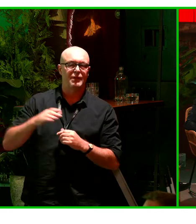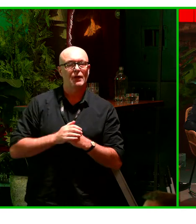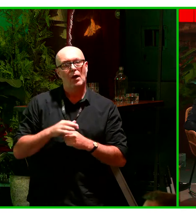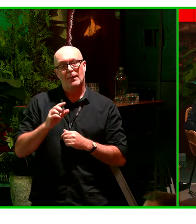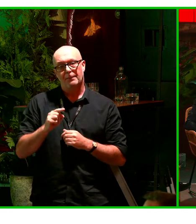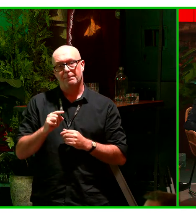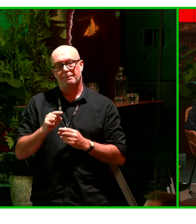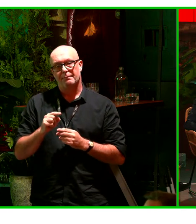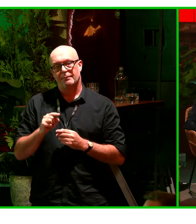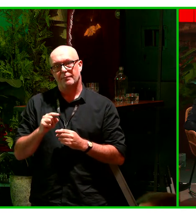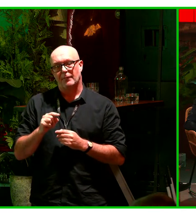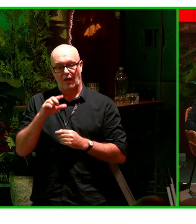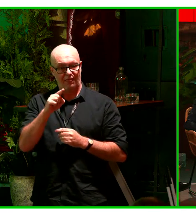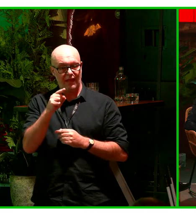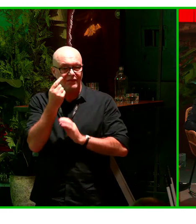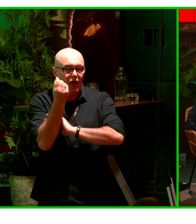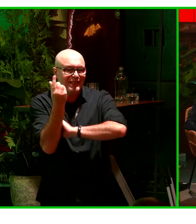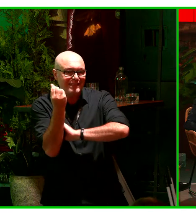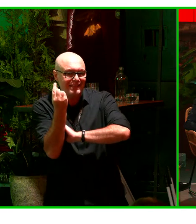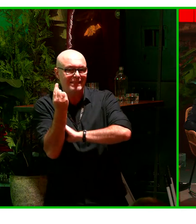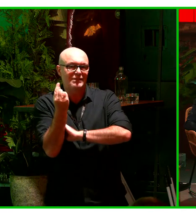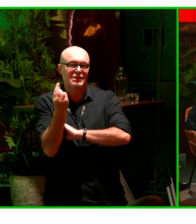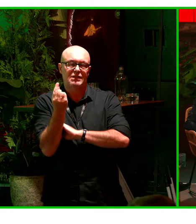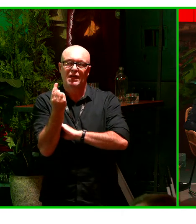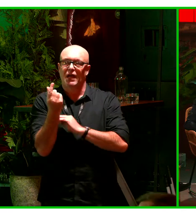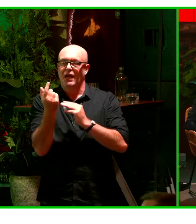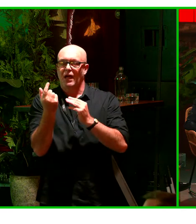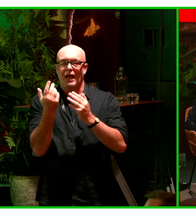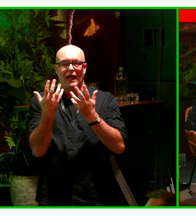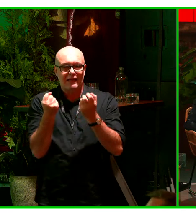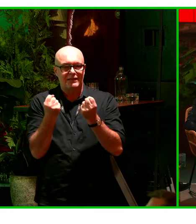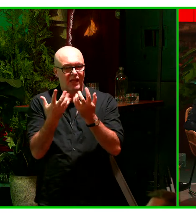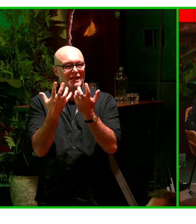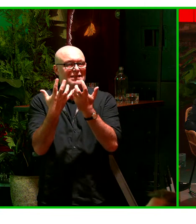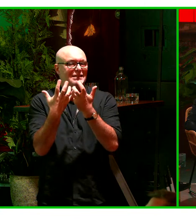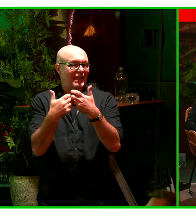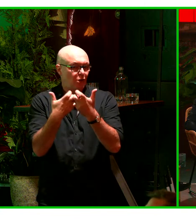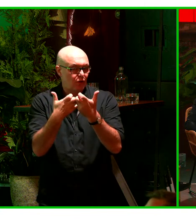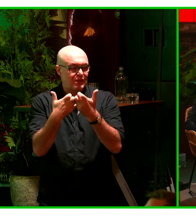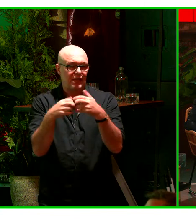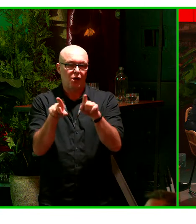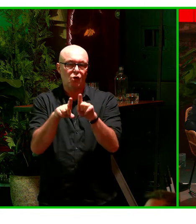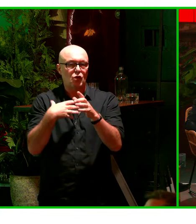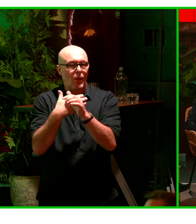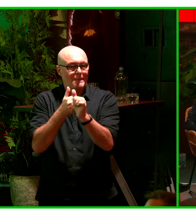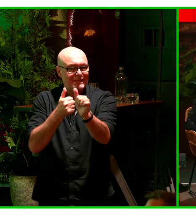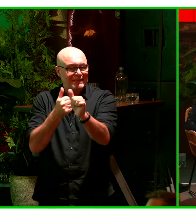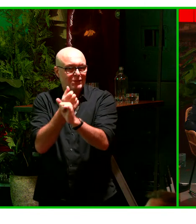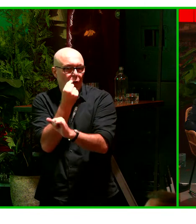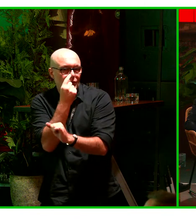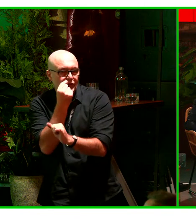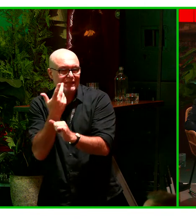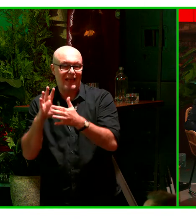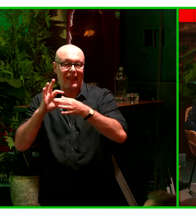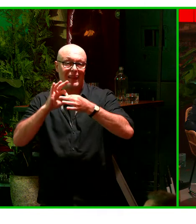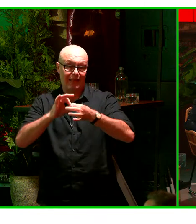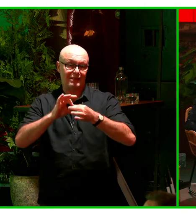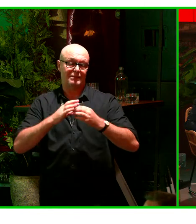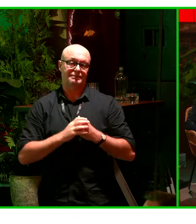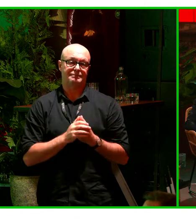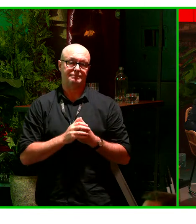these initiatives is that there is technology and IP and commercial opportunities that are derived from them.